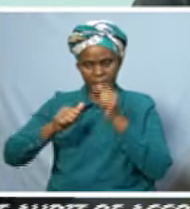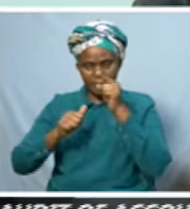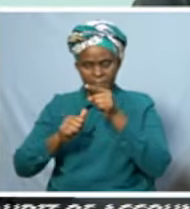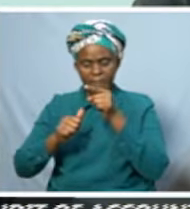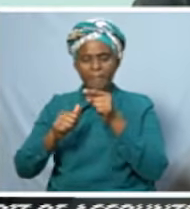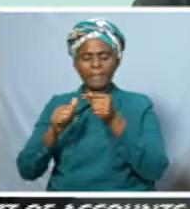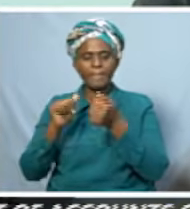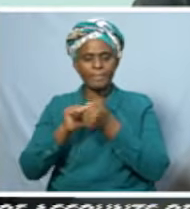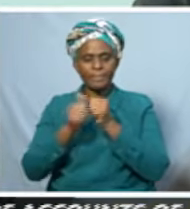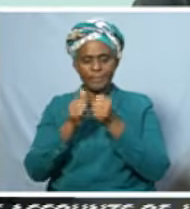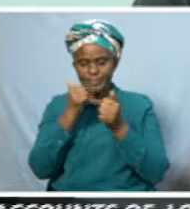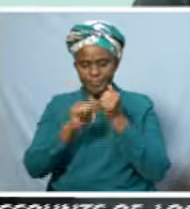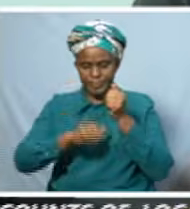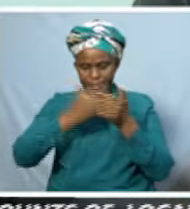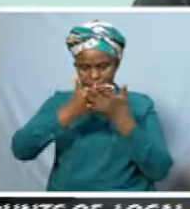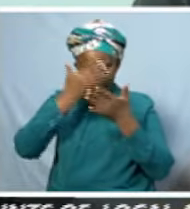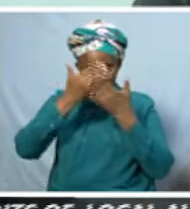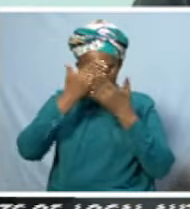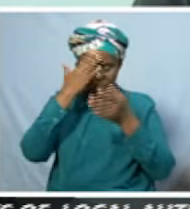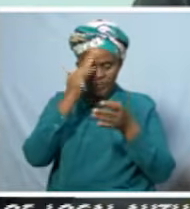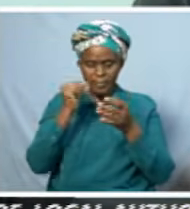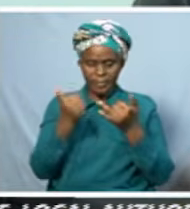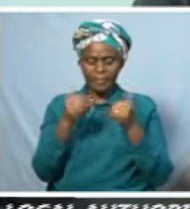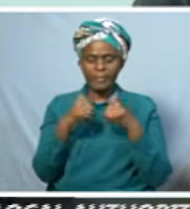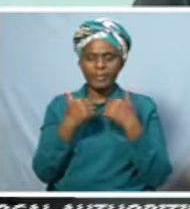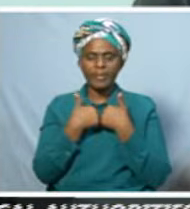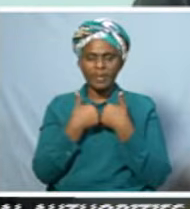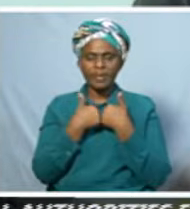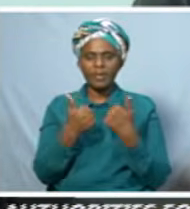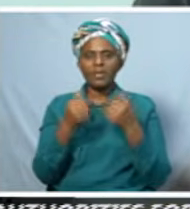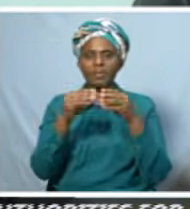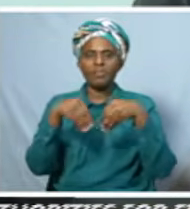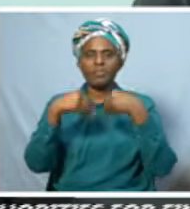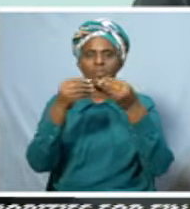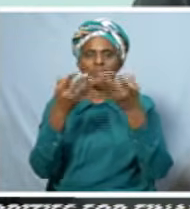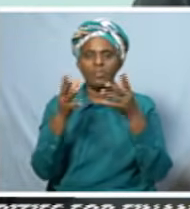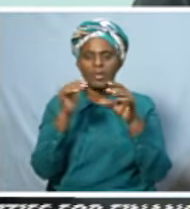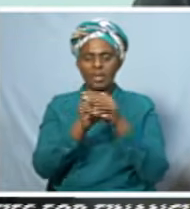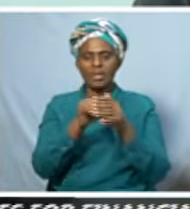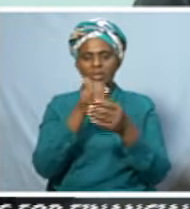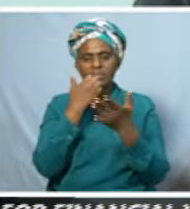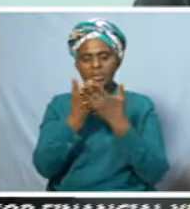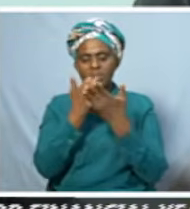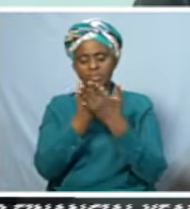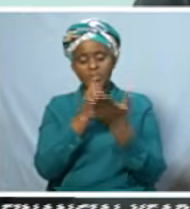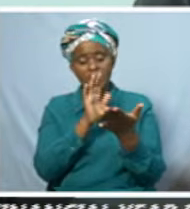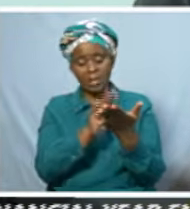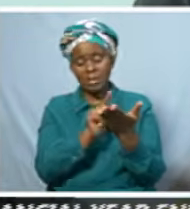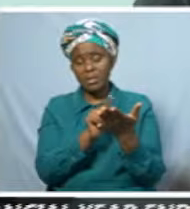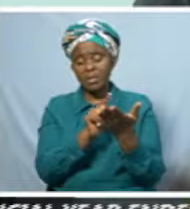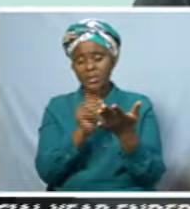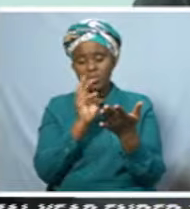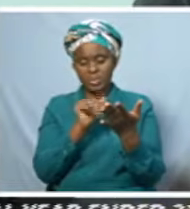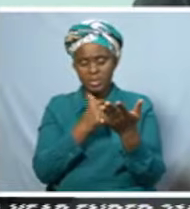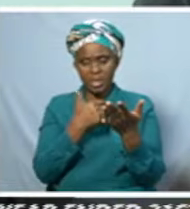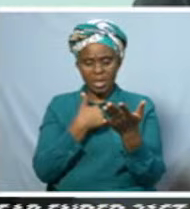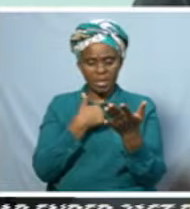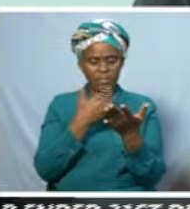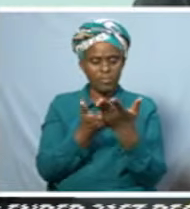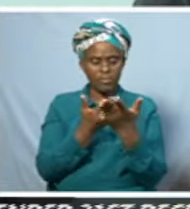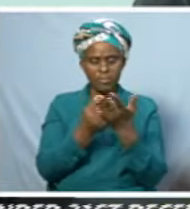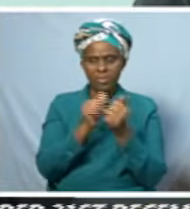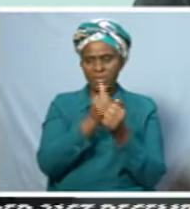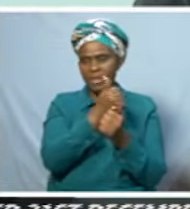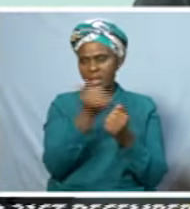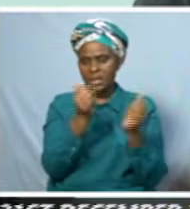that, and we learned, and this is why we have provided in the evidence that we have come up with